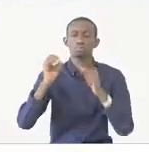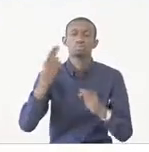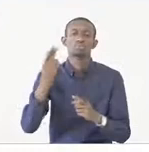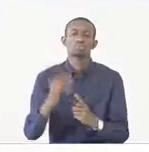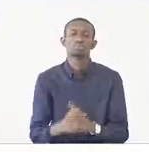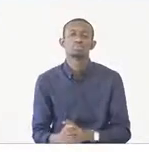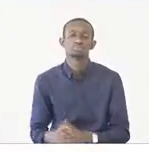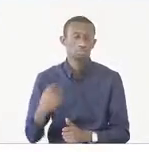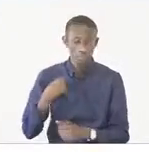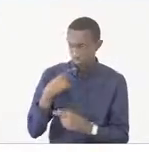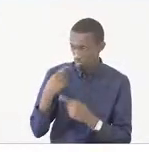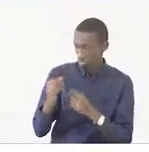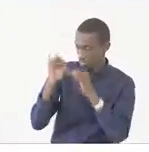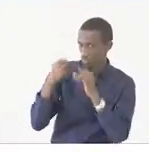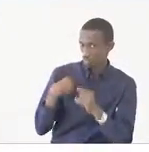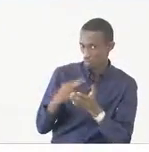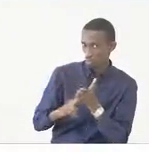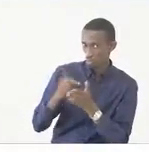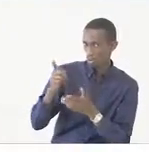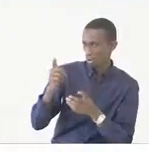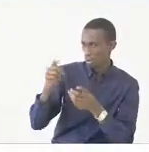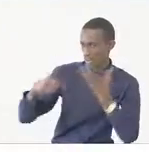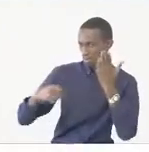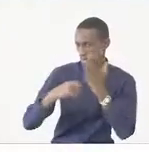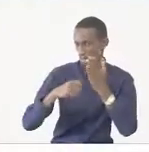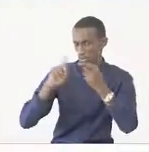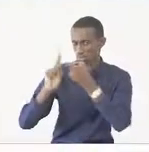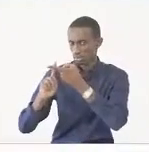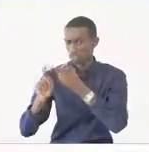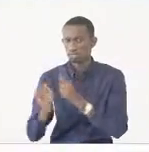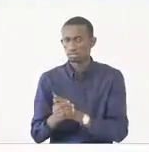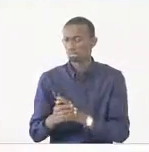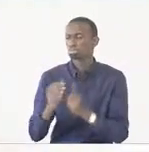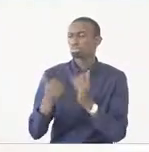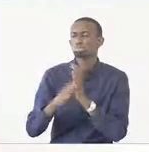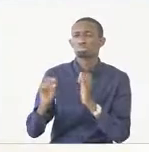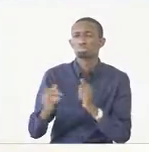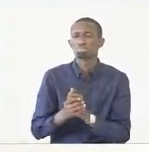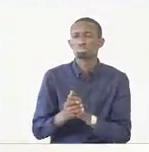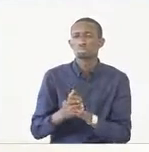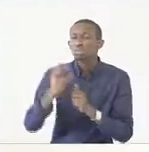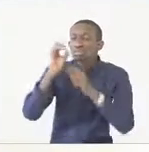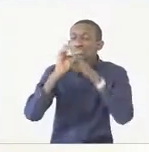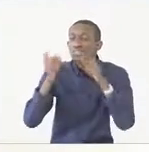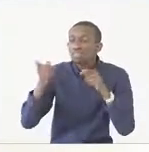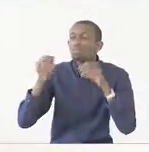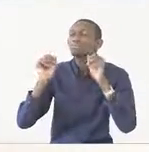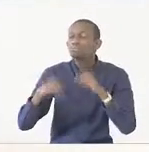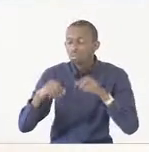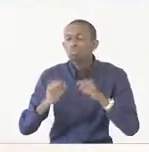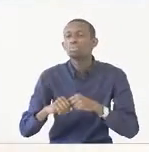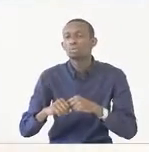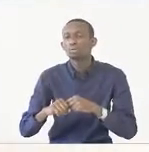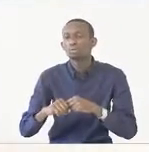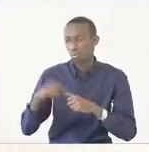you, when we use this positive here, you don't mind. This theta can be calculated to be